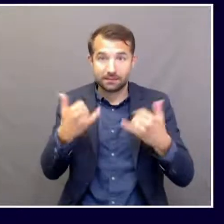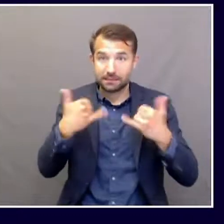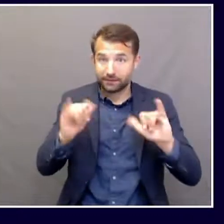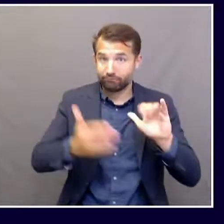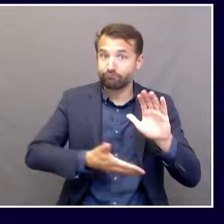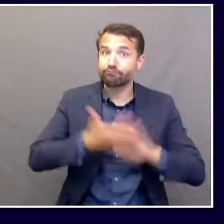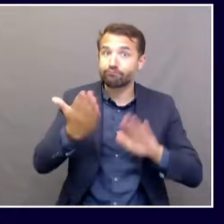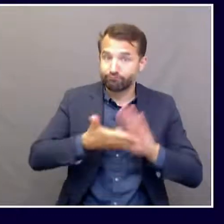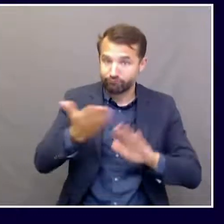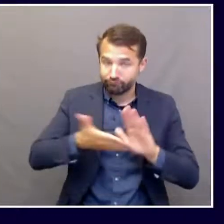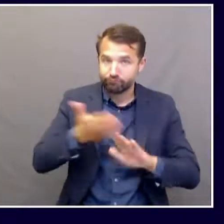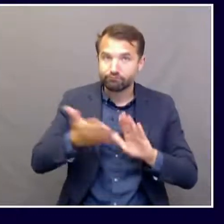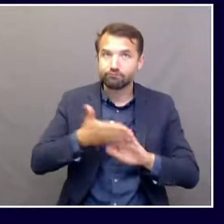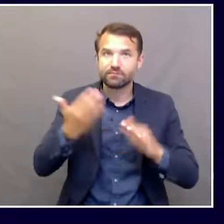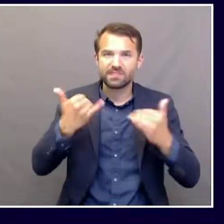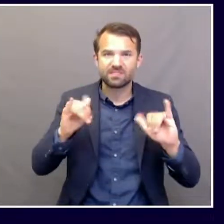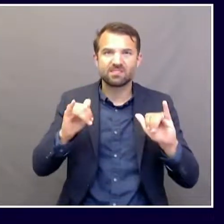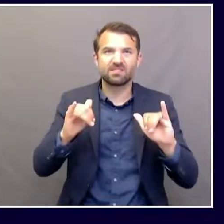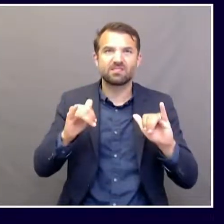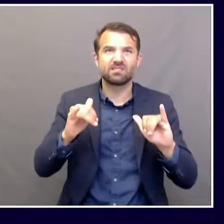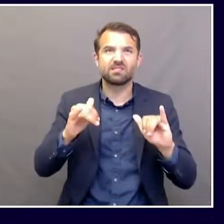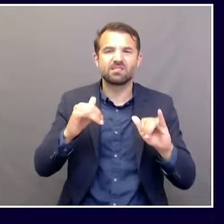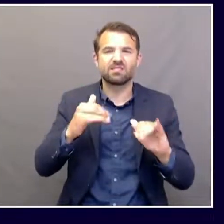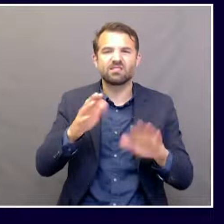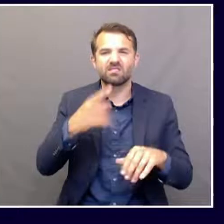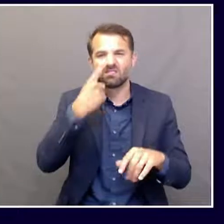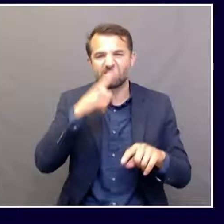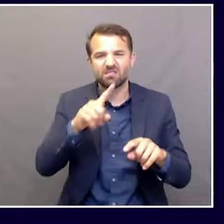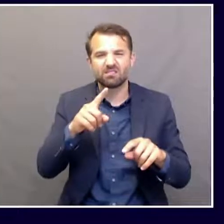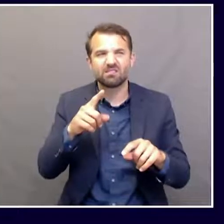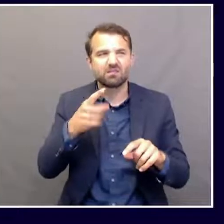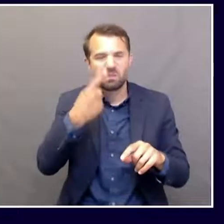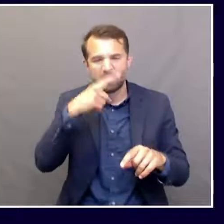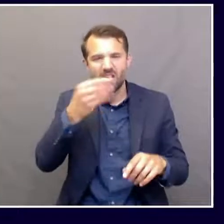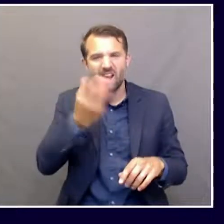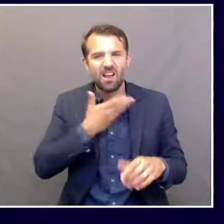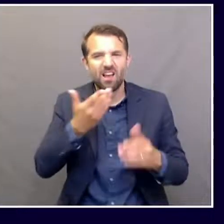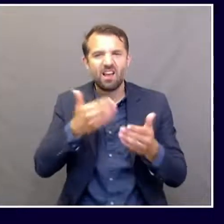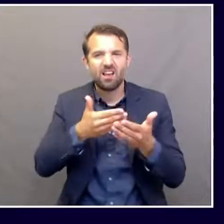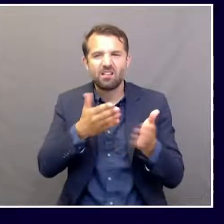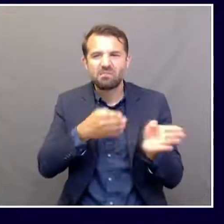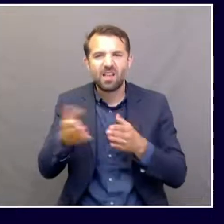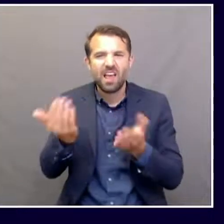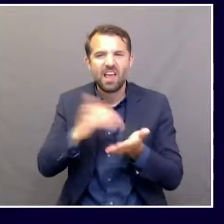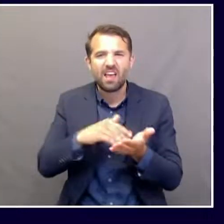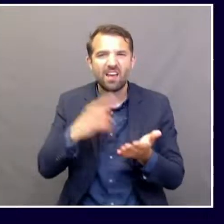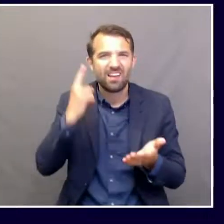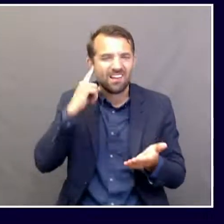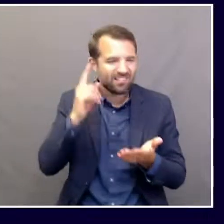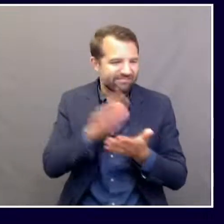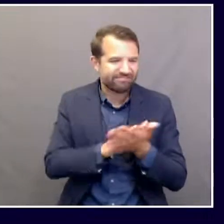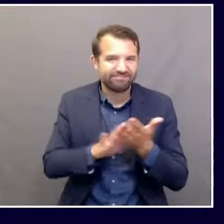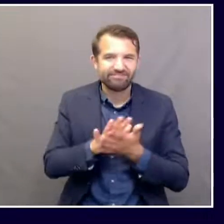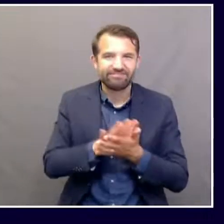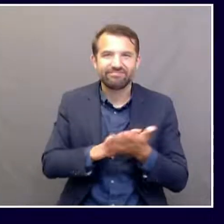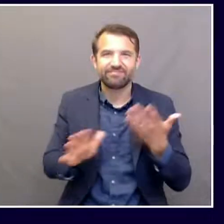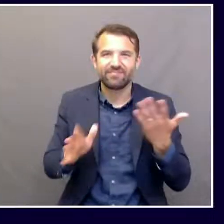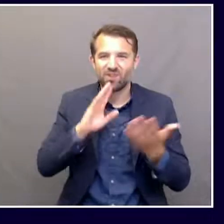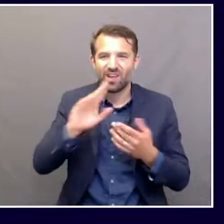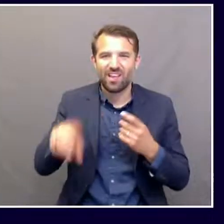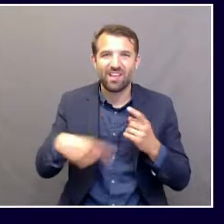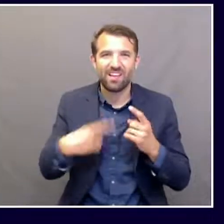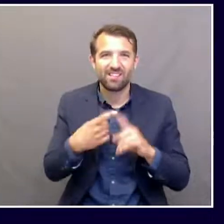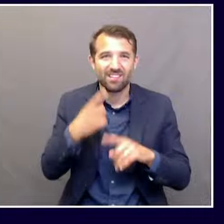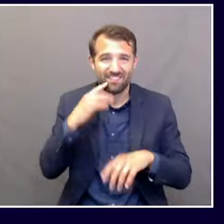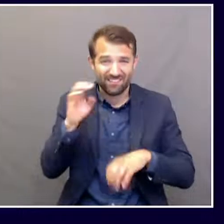Could you repeat what is the plan regarding the order going forward? It sounded like you were talking about how it could be reevaluated at some point soon.